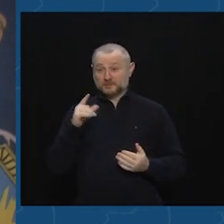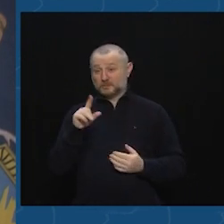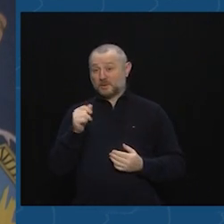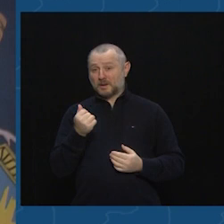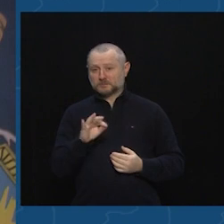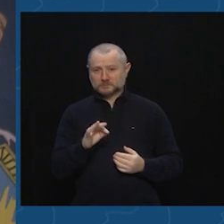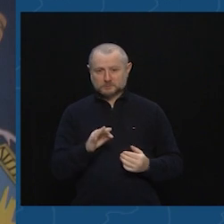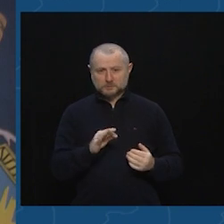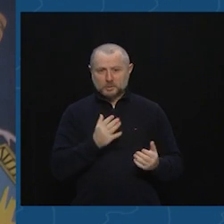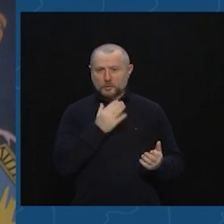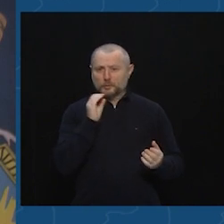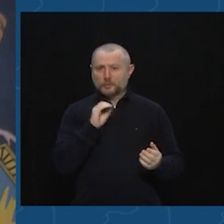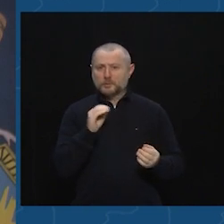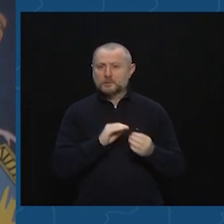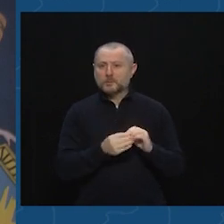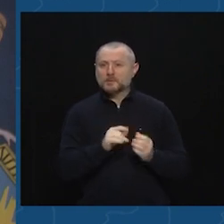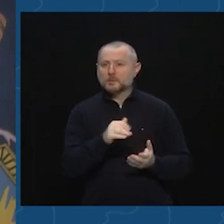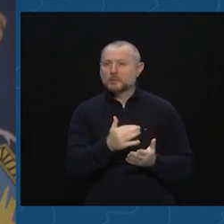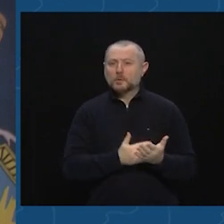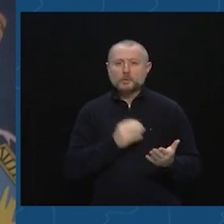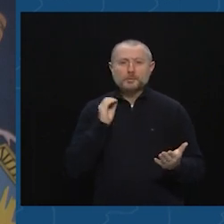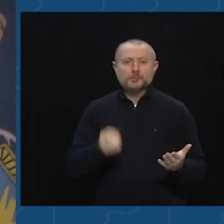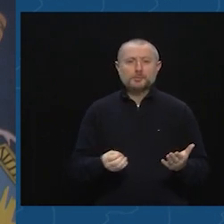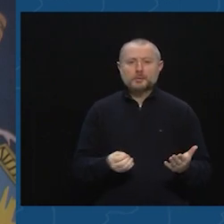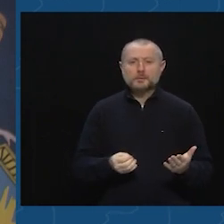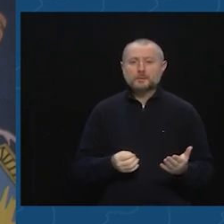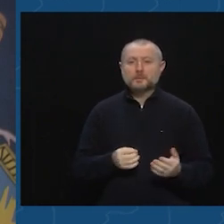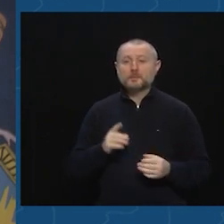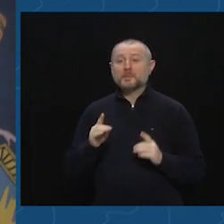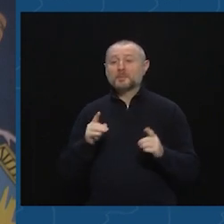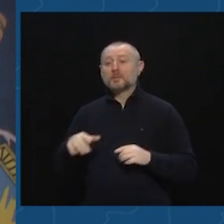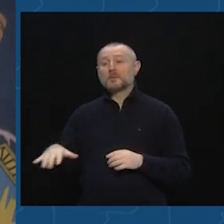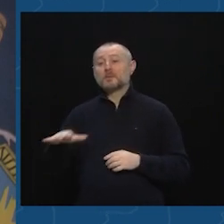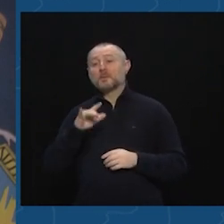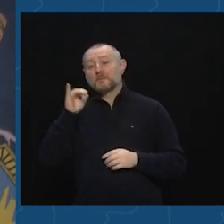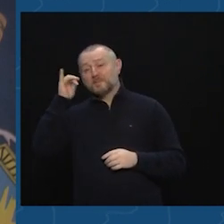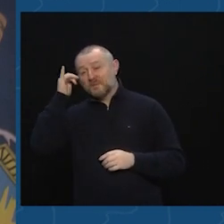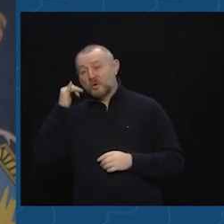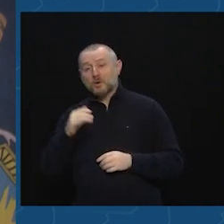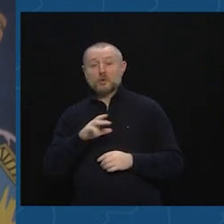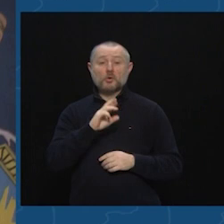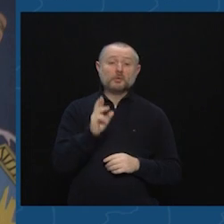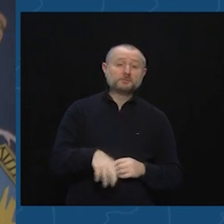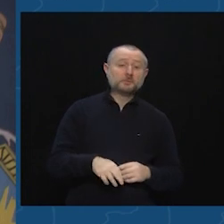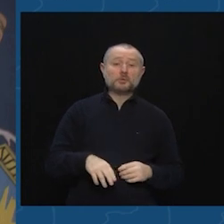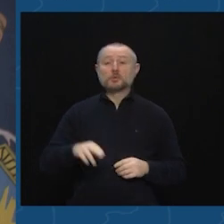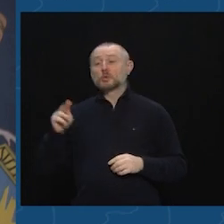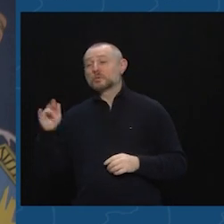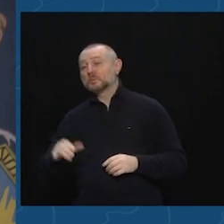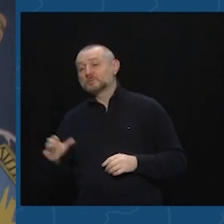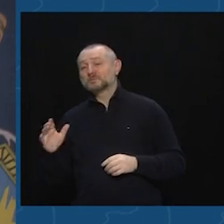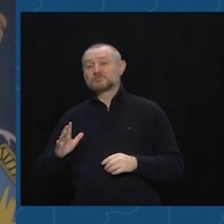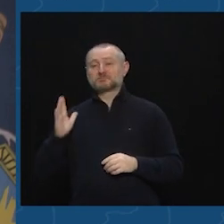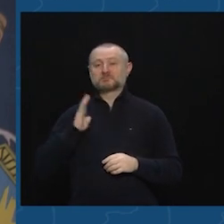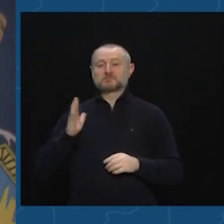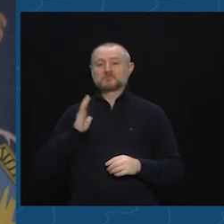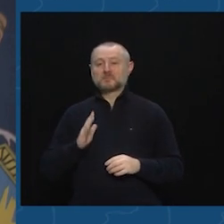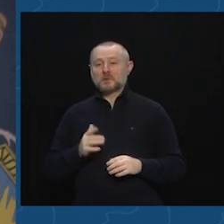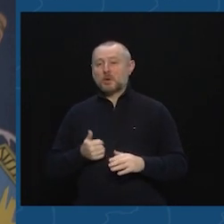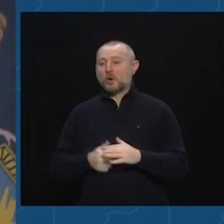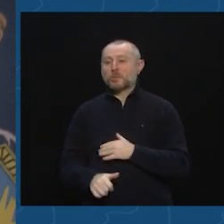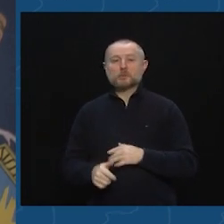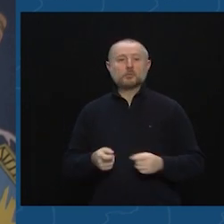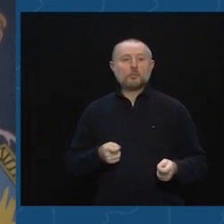Yorkers or New York City, in Buffalo, Rochester at the time, because it was under control. And the statistics still bear out the fact that there